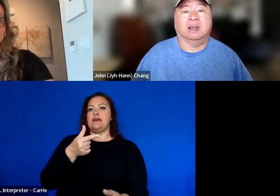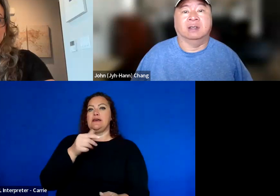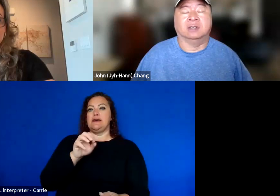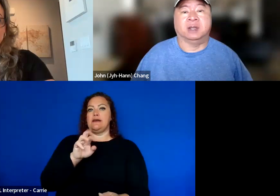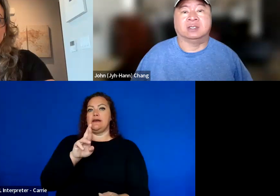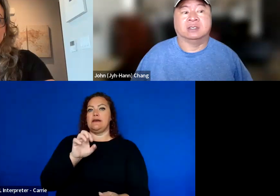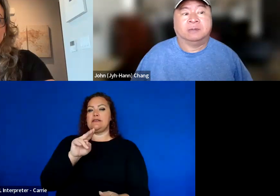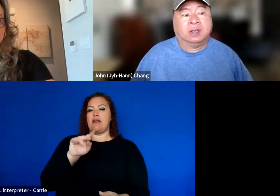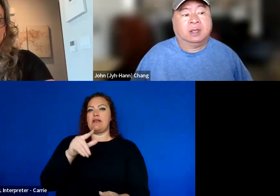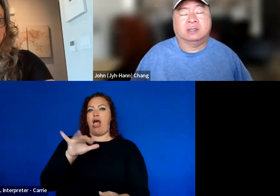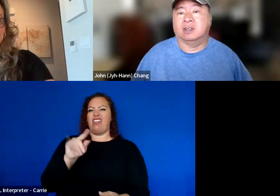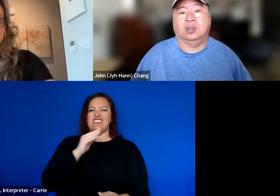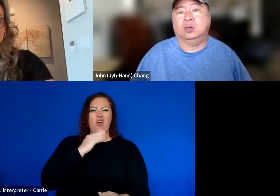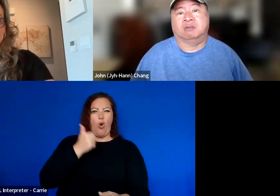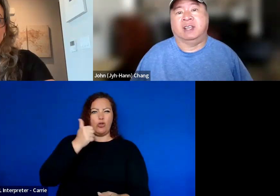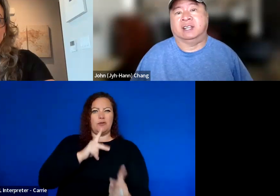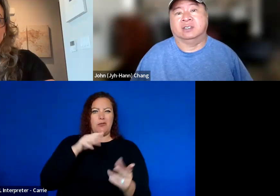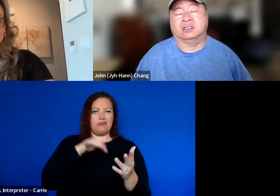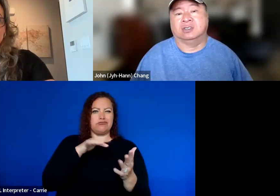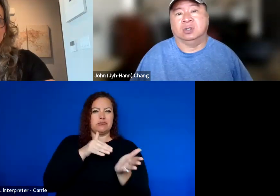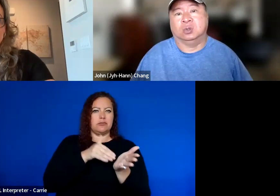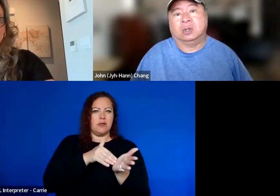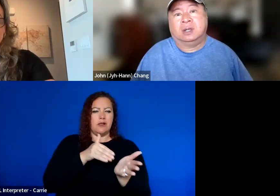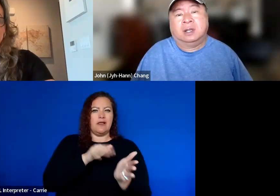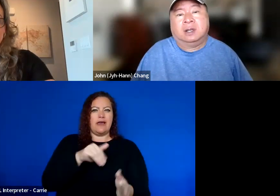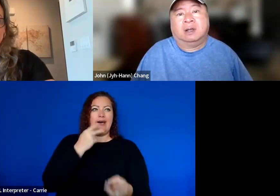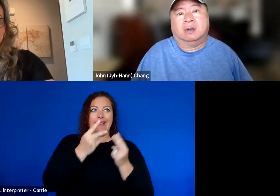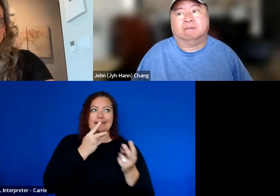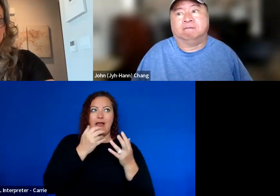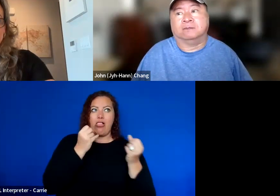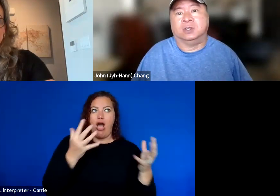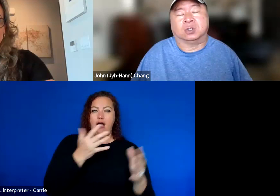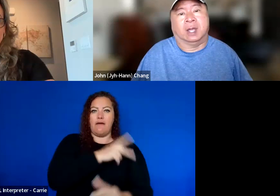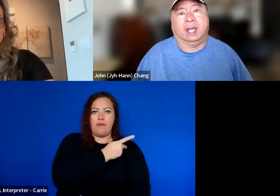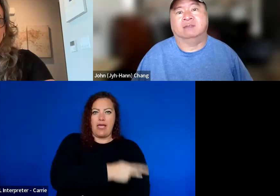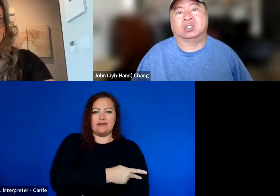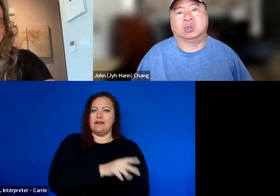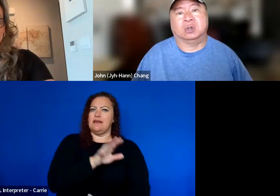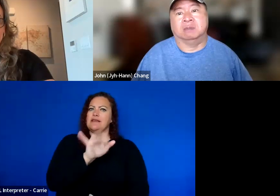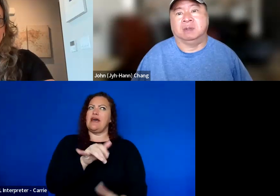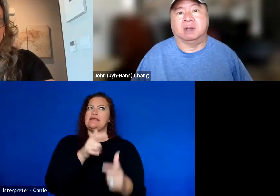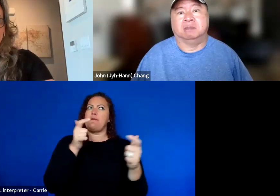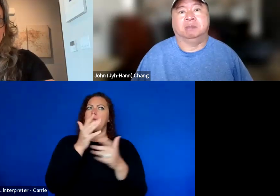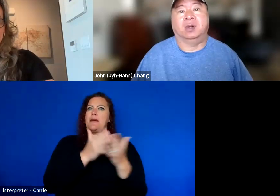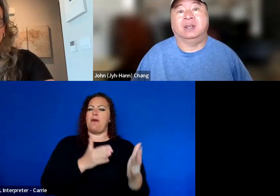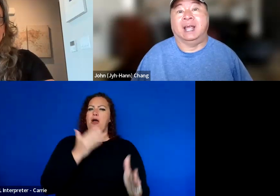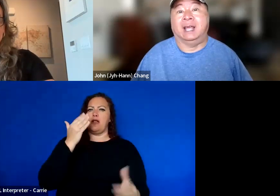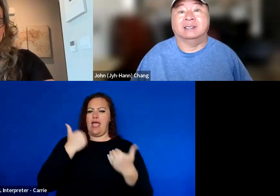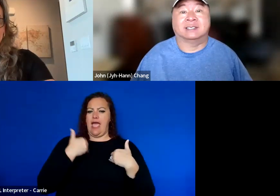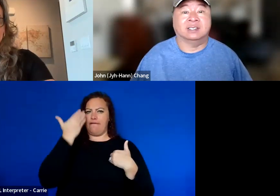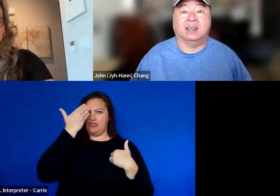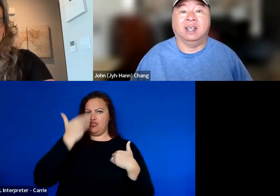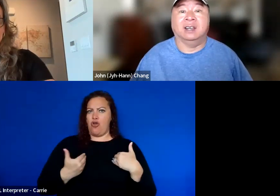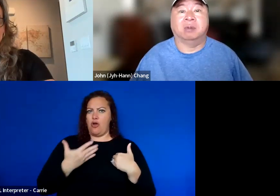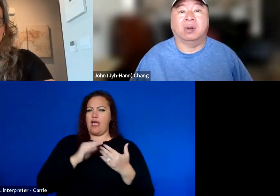see a lot of elderly patients, it's a huge factor to, to have the stroke and be burdened